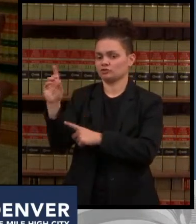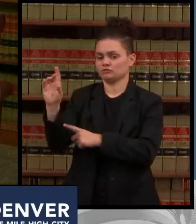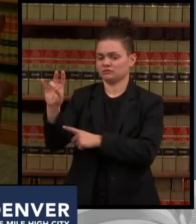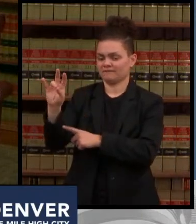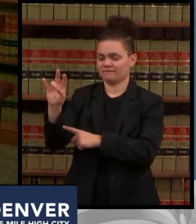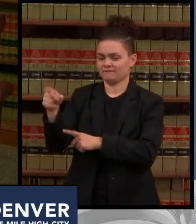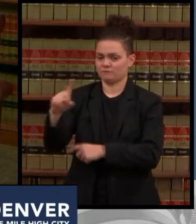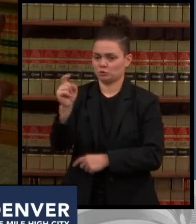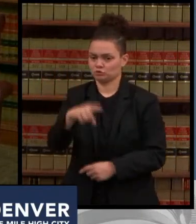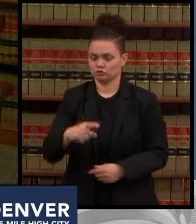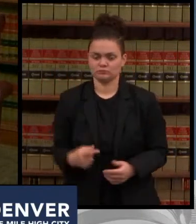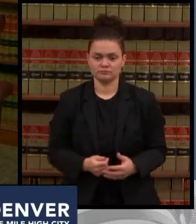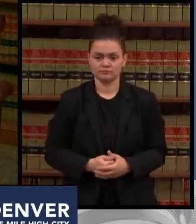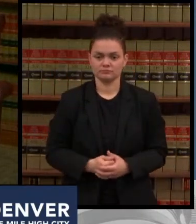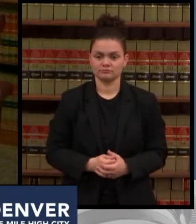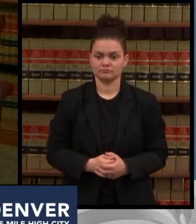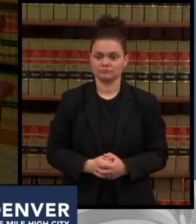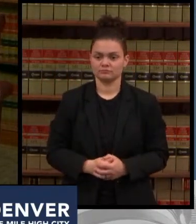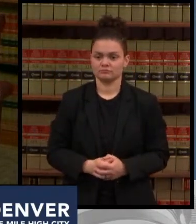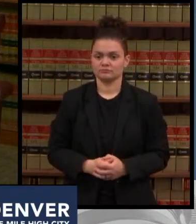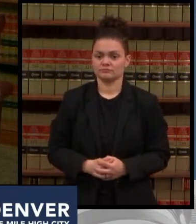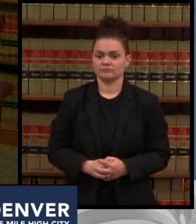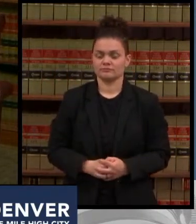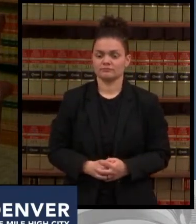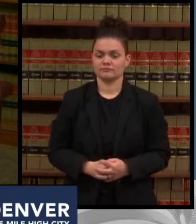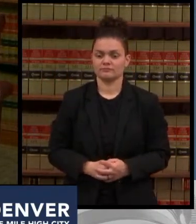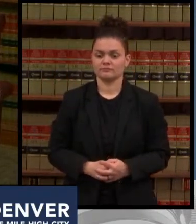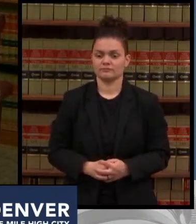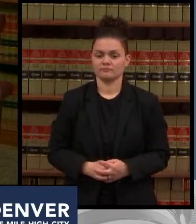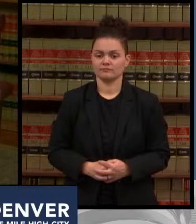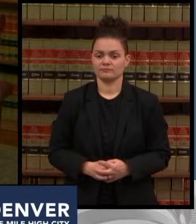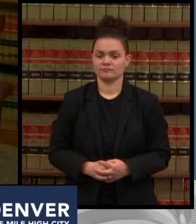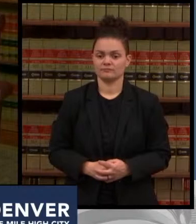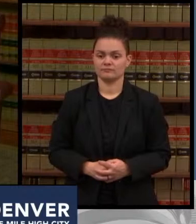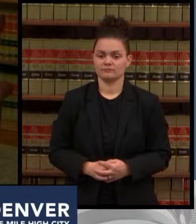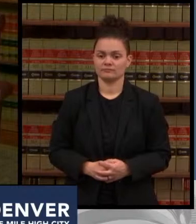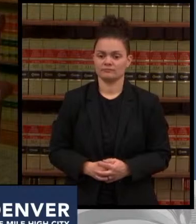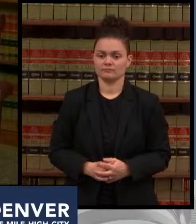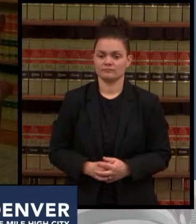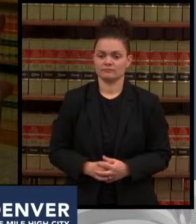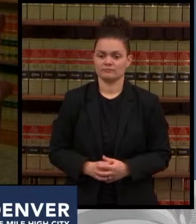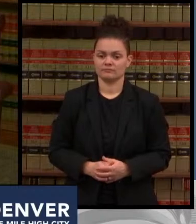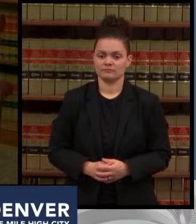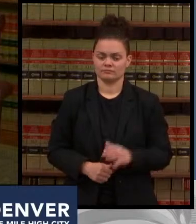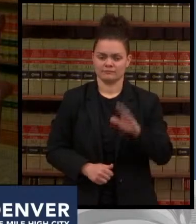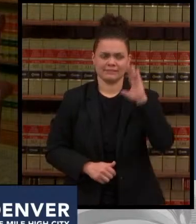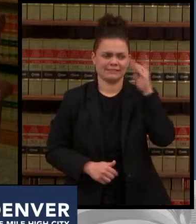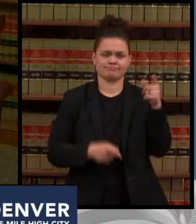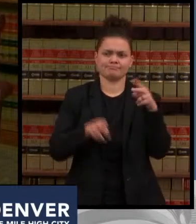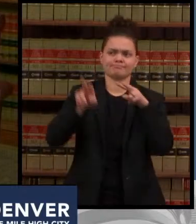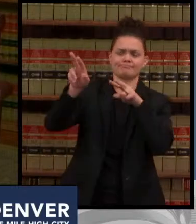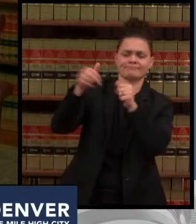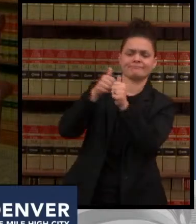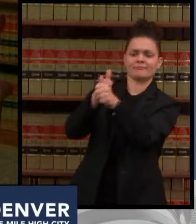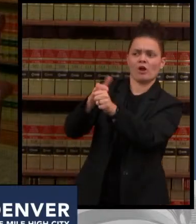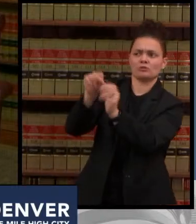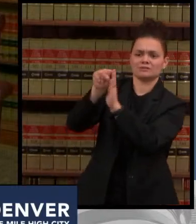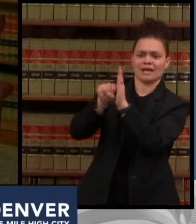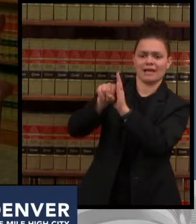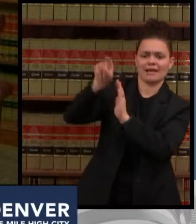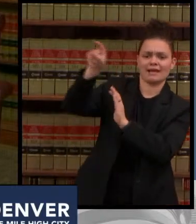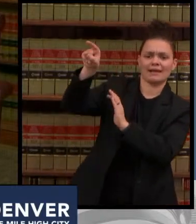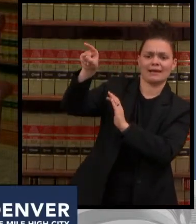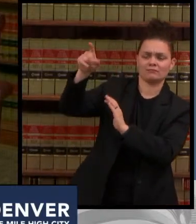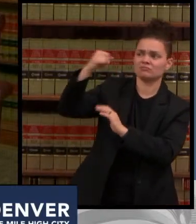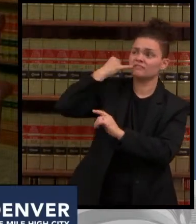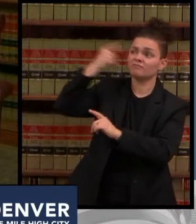It sounds like many of you were waiting to see what the state was going to do. Did the lack of any kind of mandate from the state level or the time that